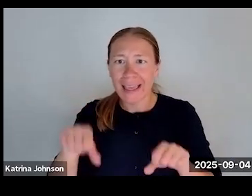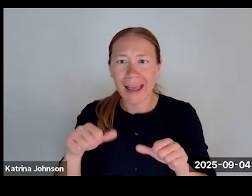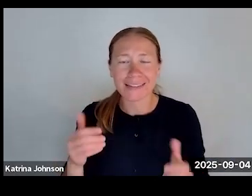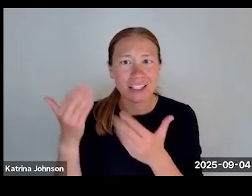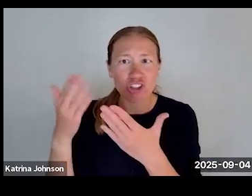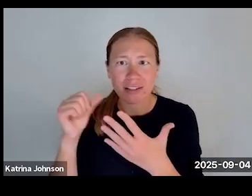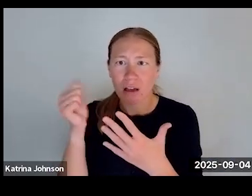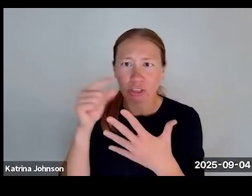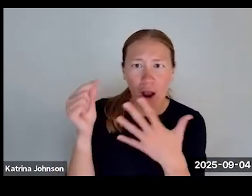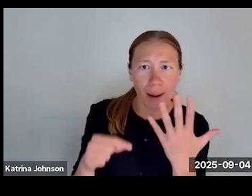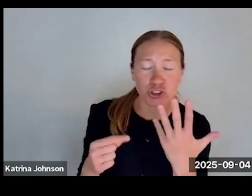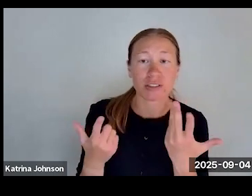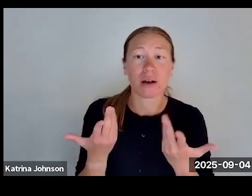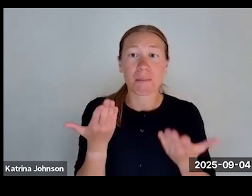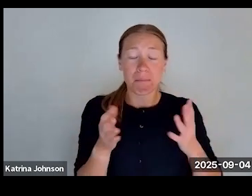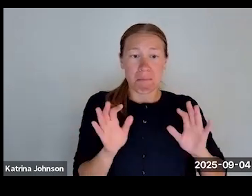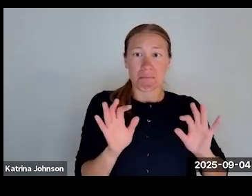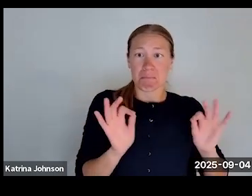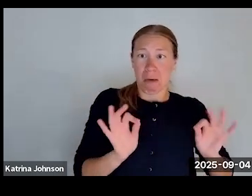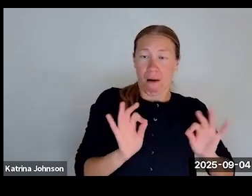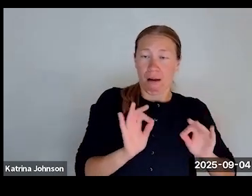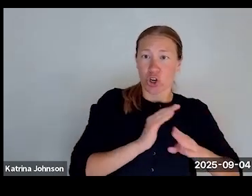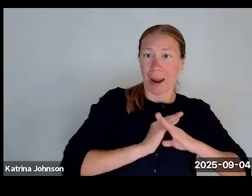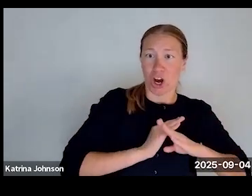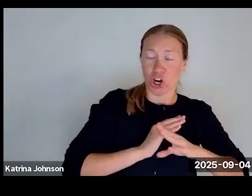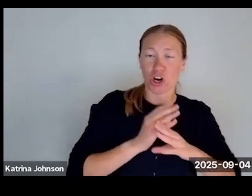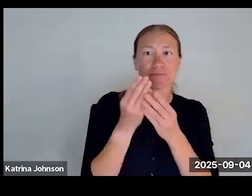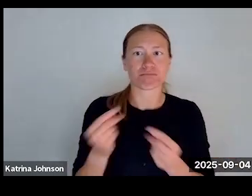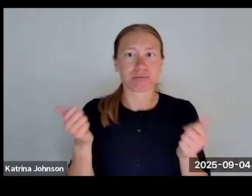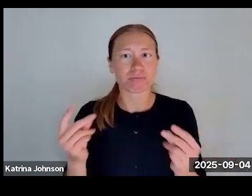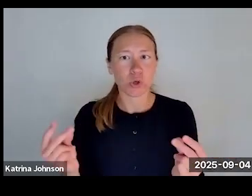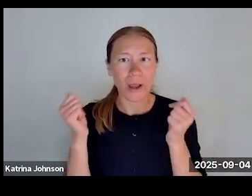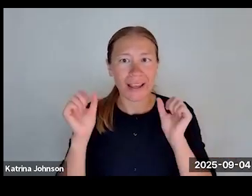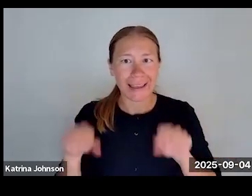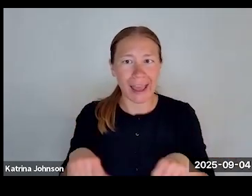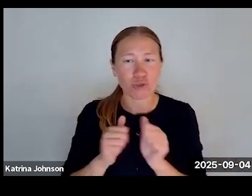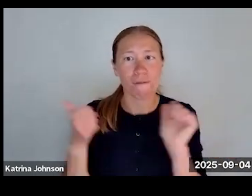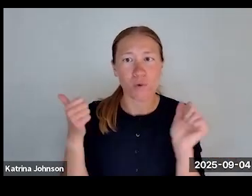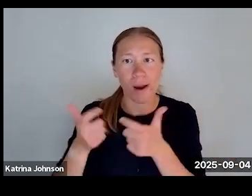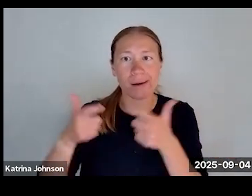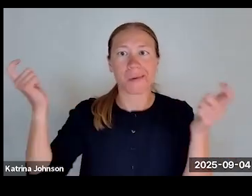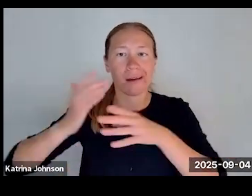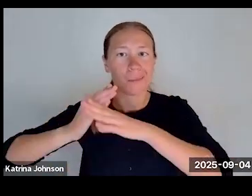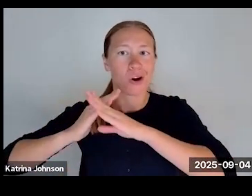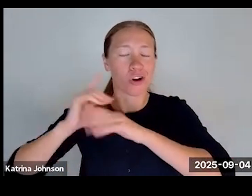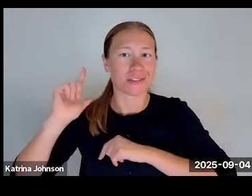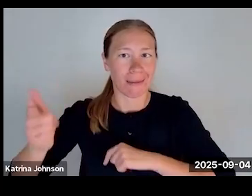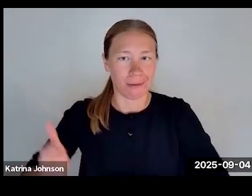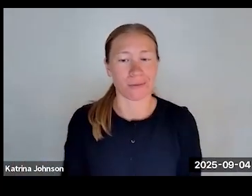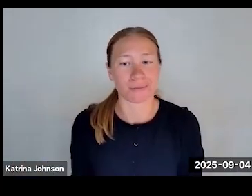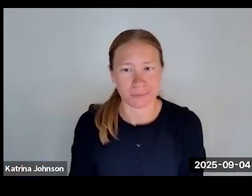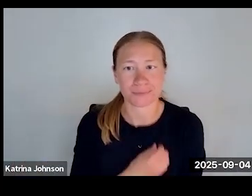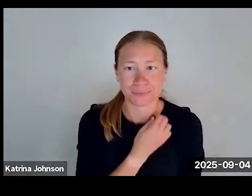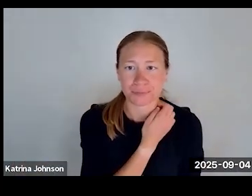potential small barrier can be addressed quickly before these issues become larger barriers later on.